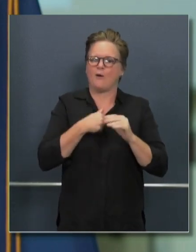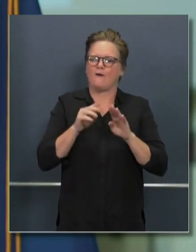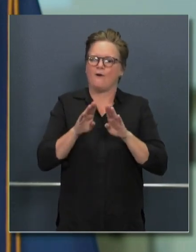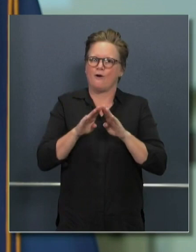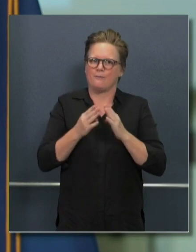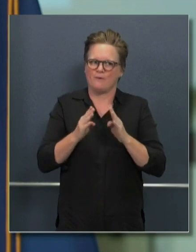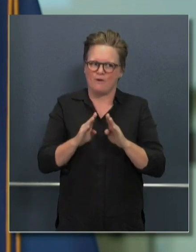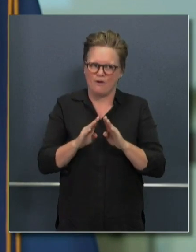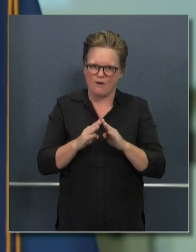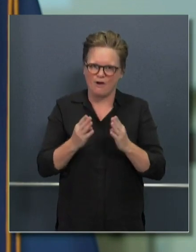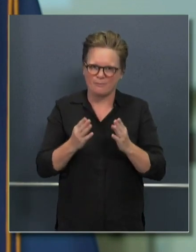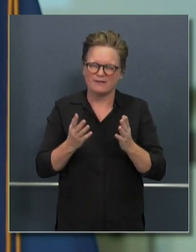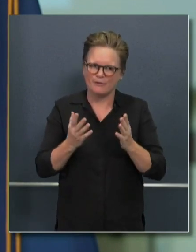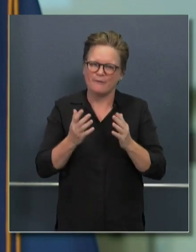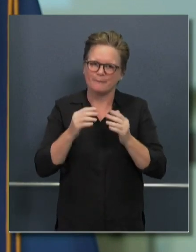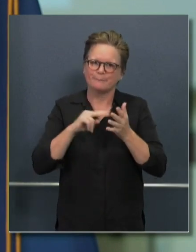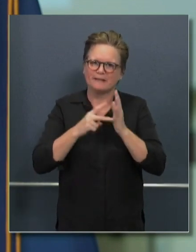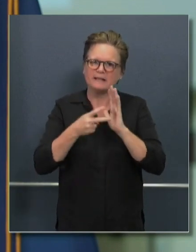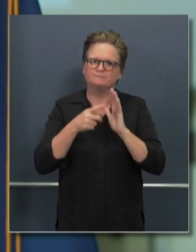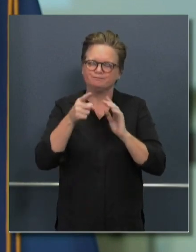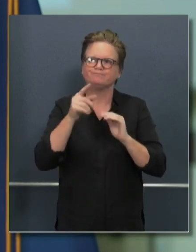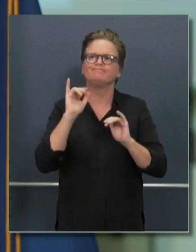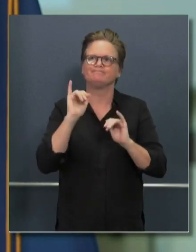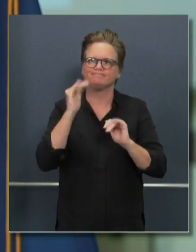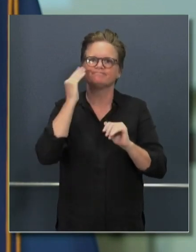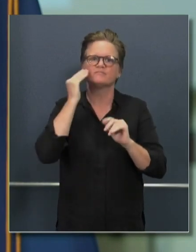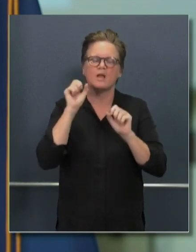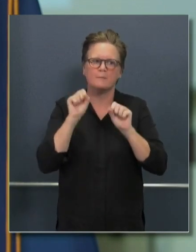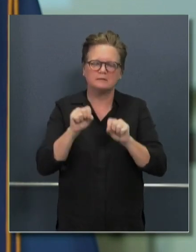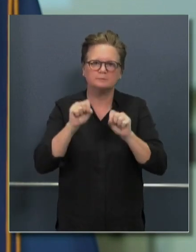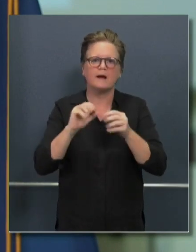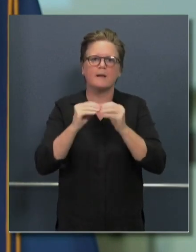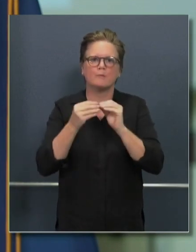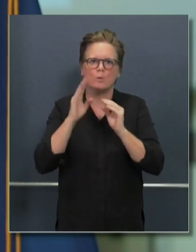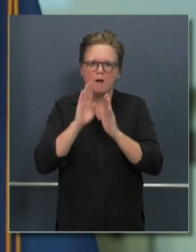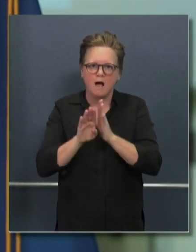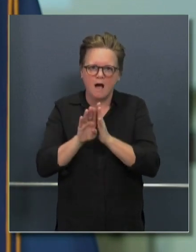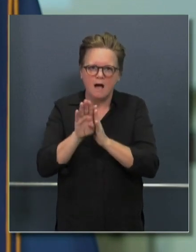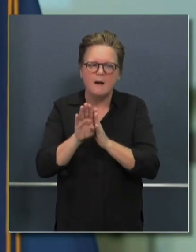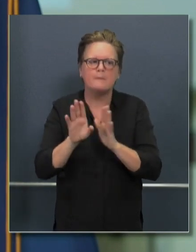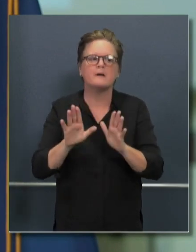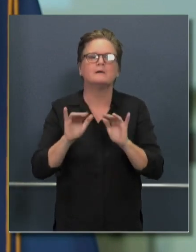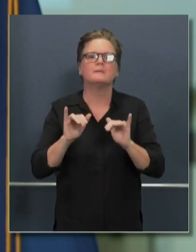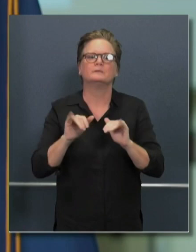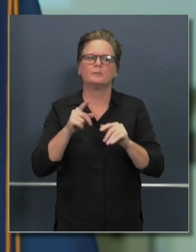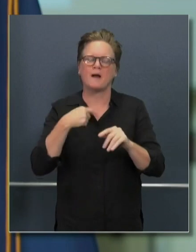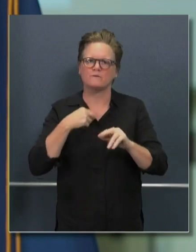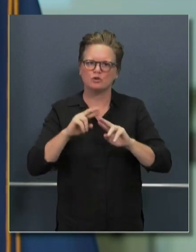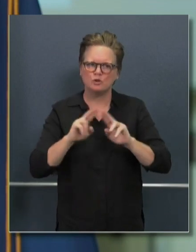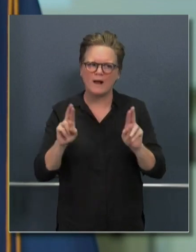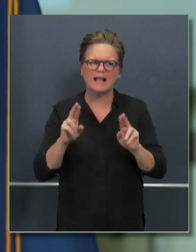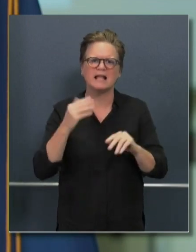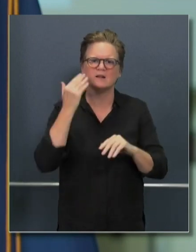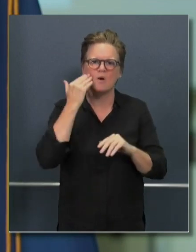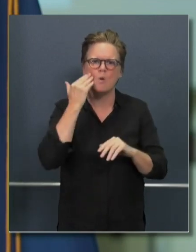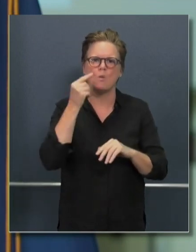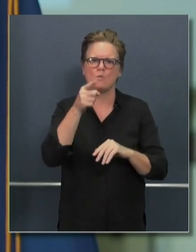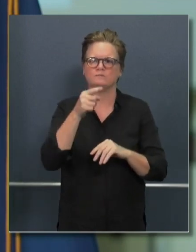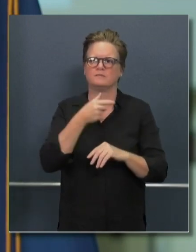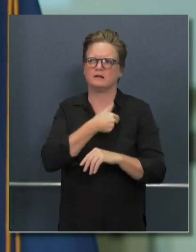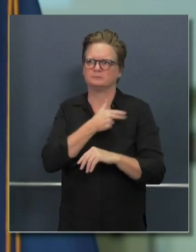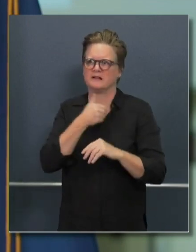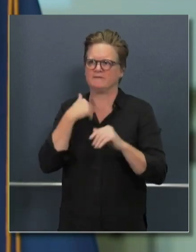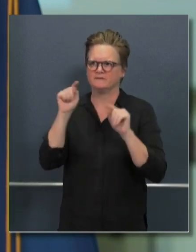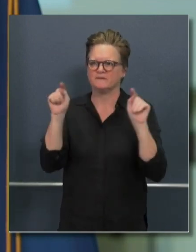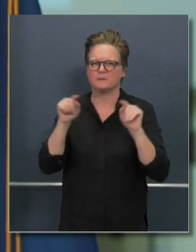real. But also let us be mindful of our personal responsibility at this moment, not to forget that we have gone through an enormous